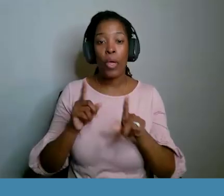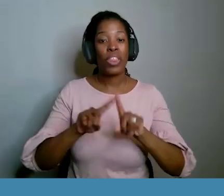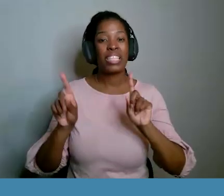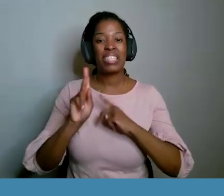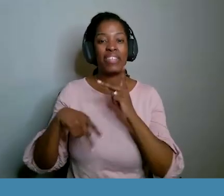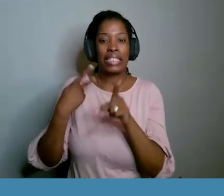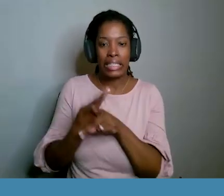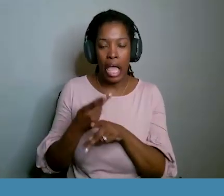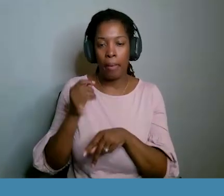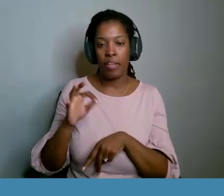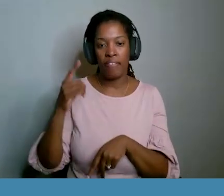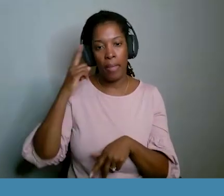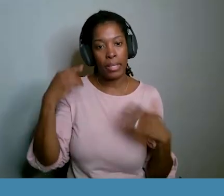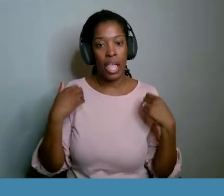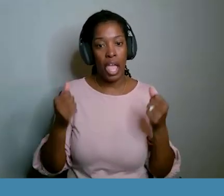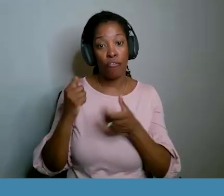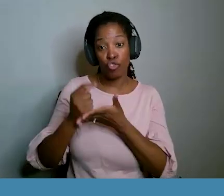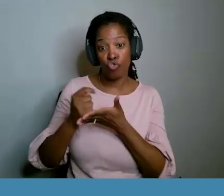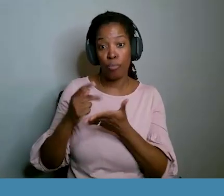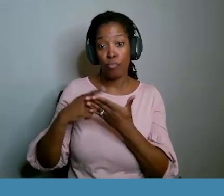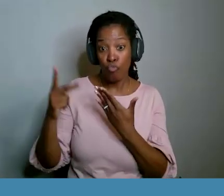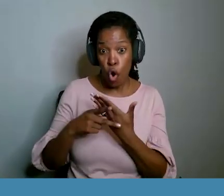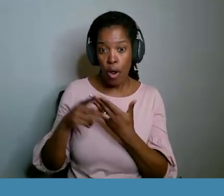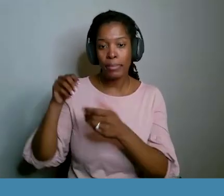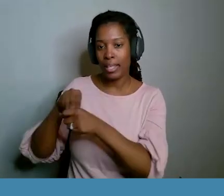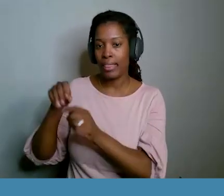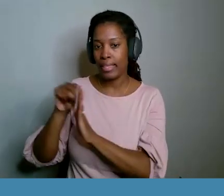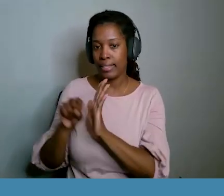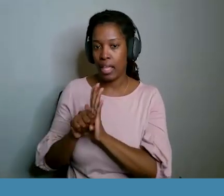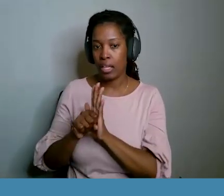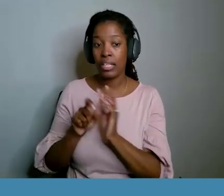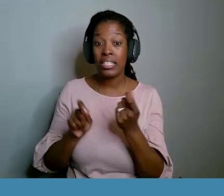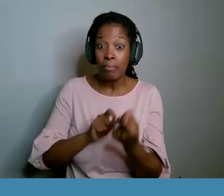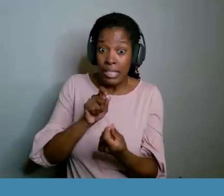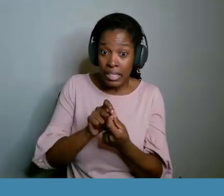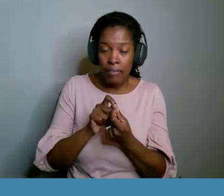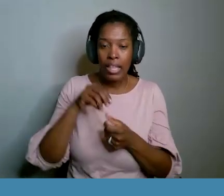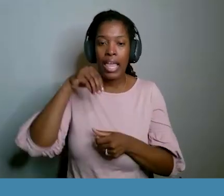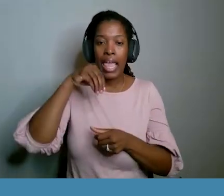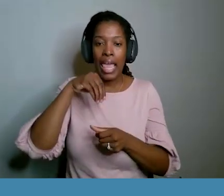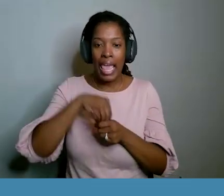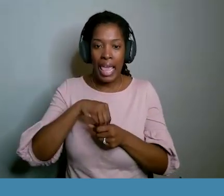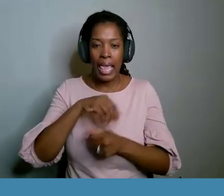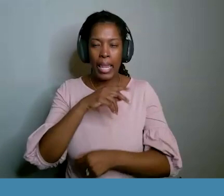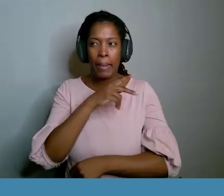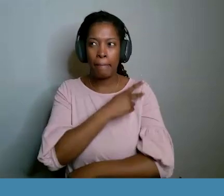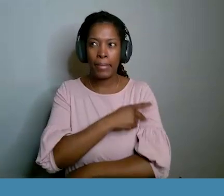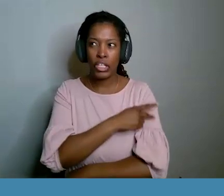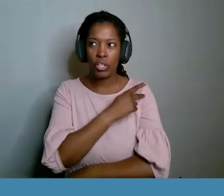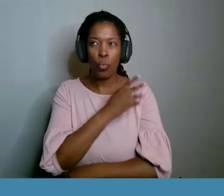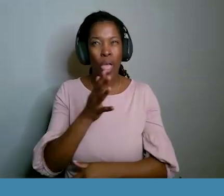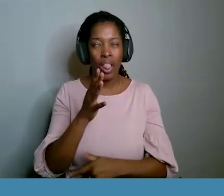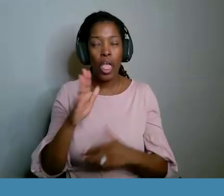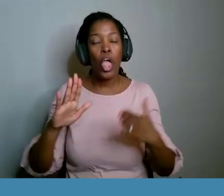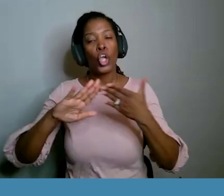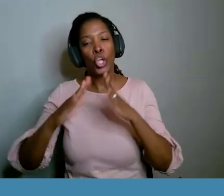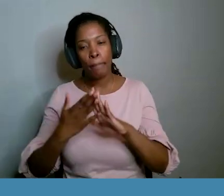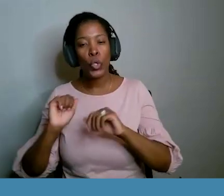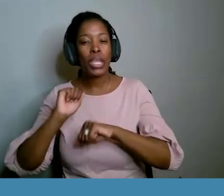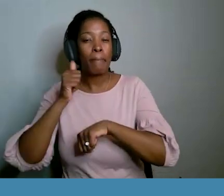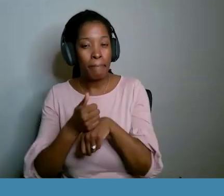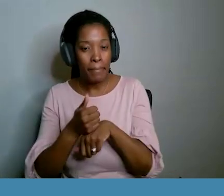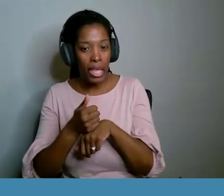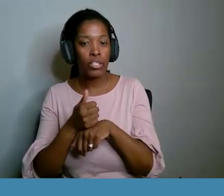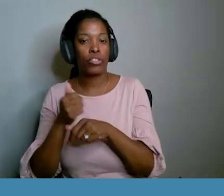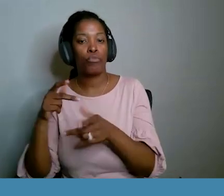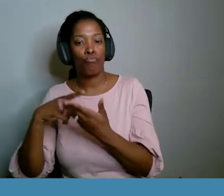of mental health treatment programs throughout the state, specifically our inpatient community-based programs and also our